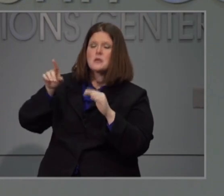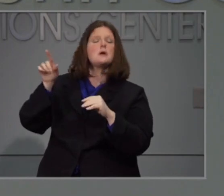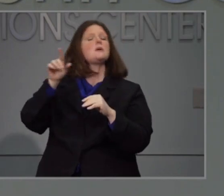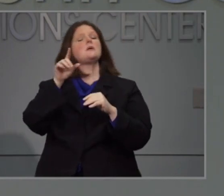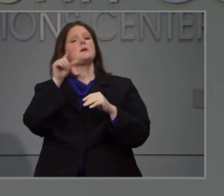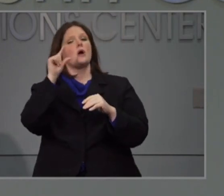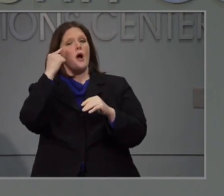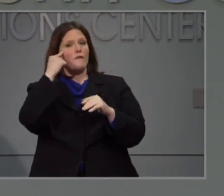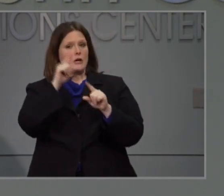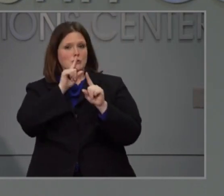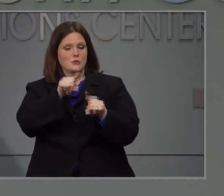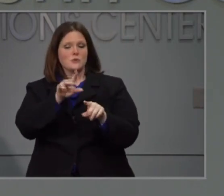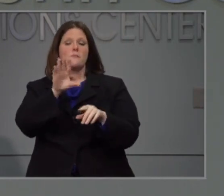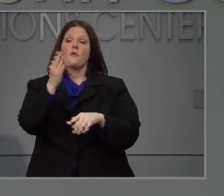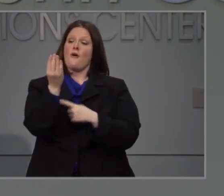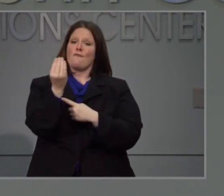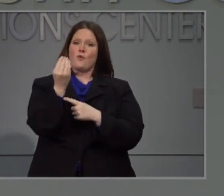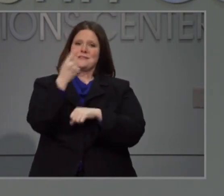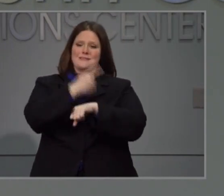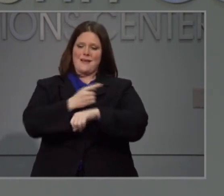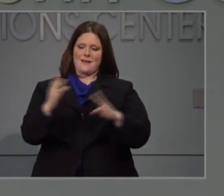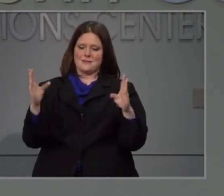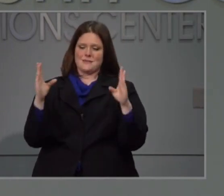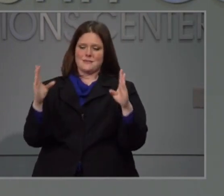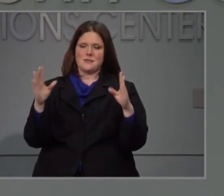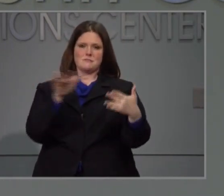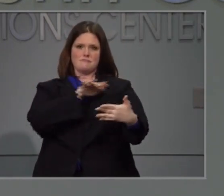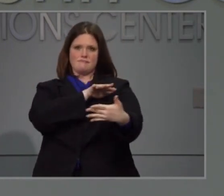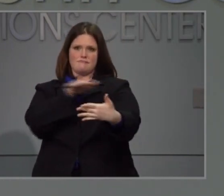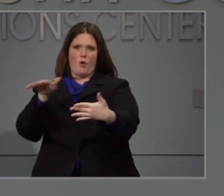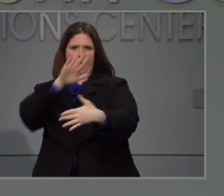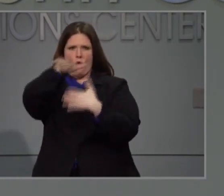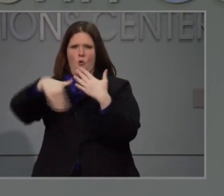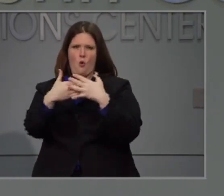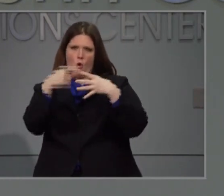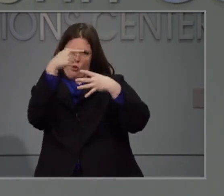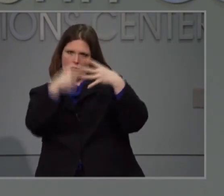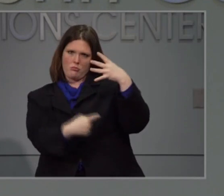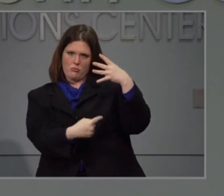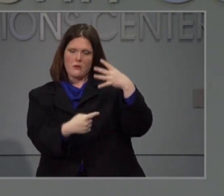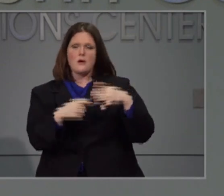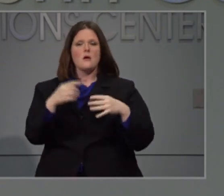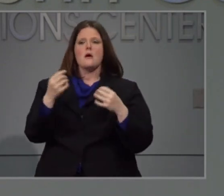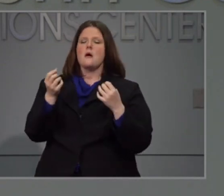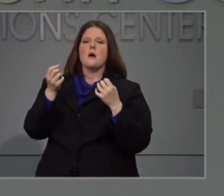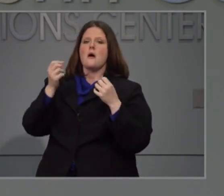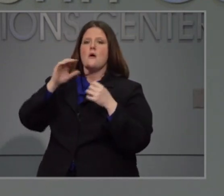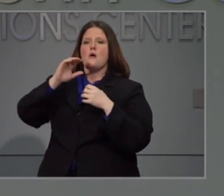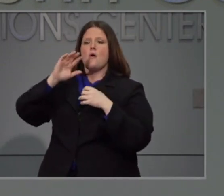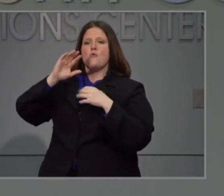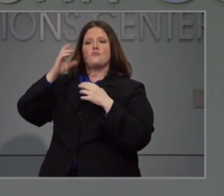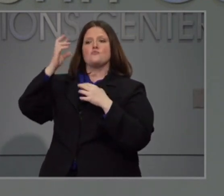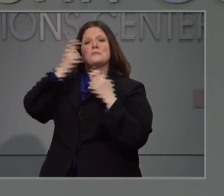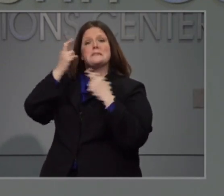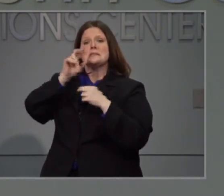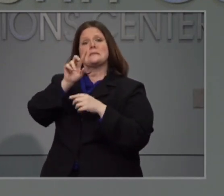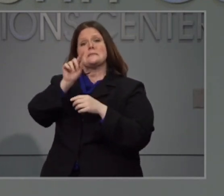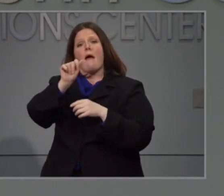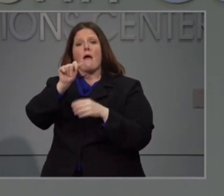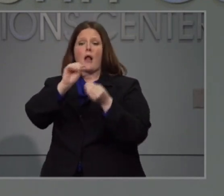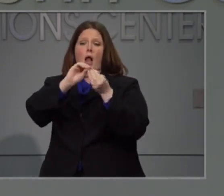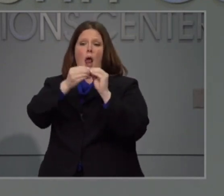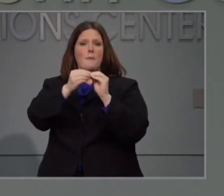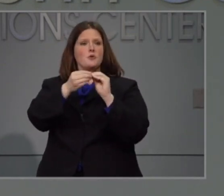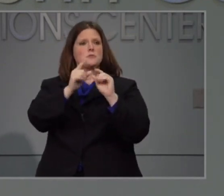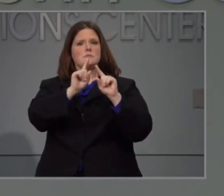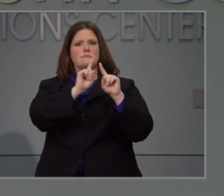an opportunity to look at all of the trends. There are a lot of reasons why data could be different coming in